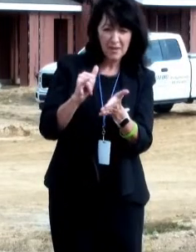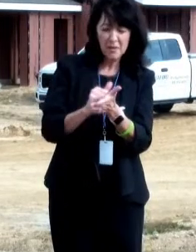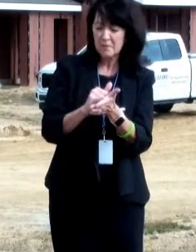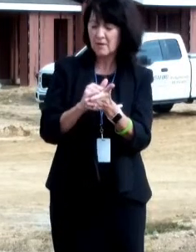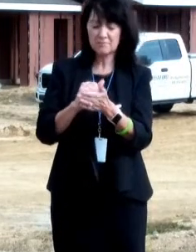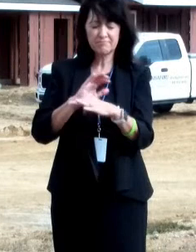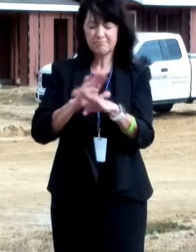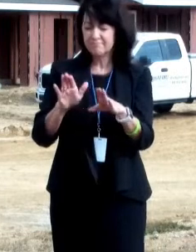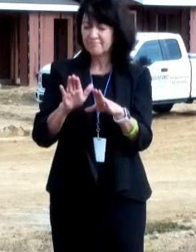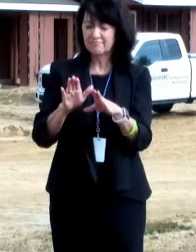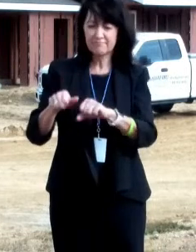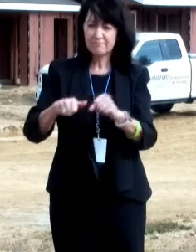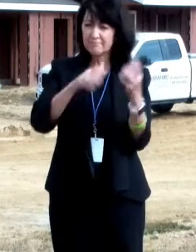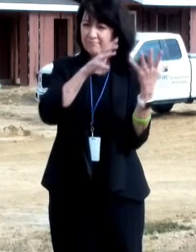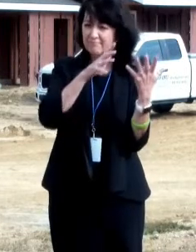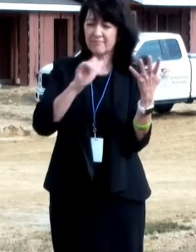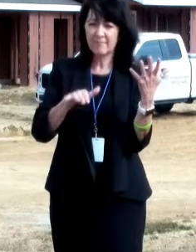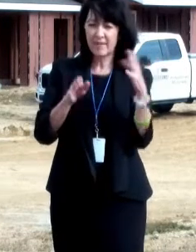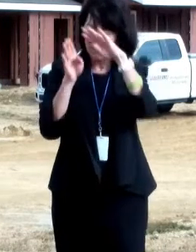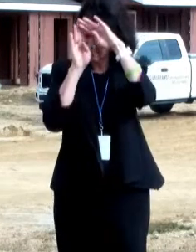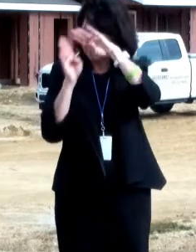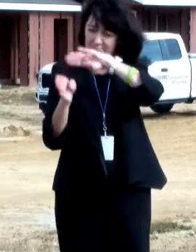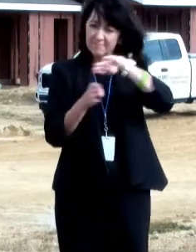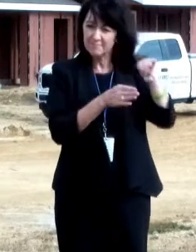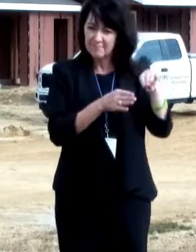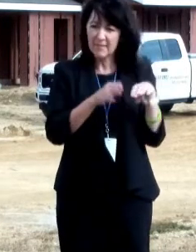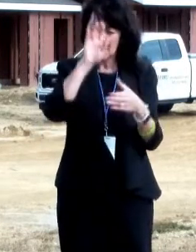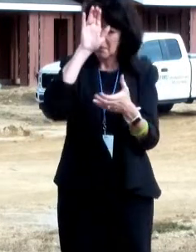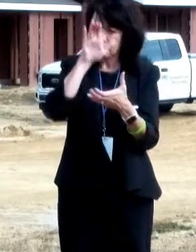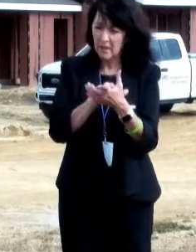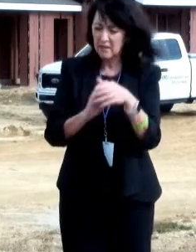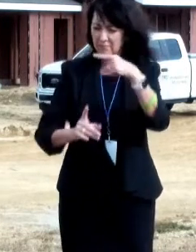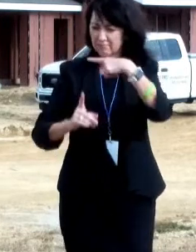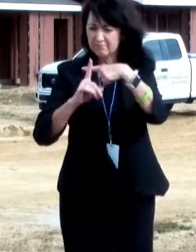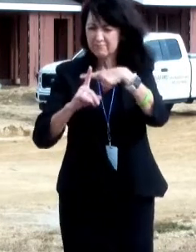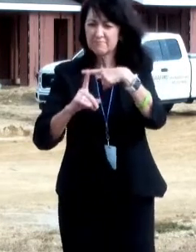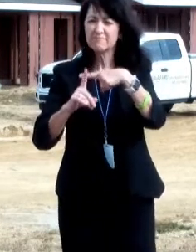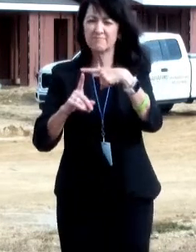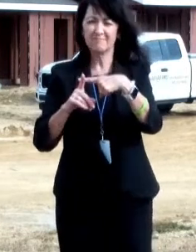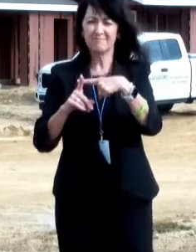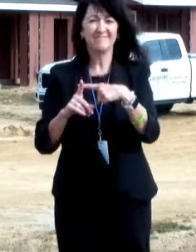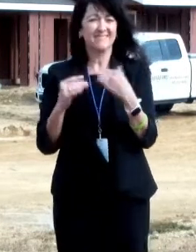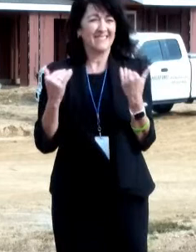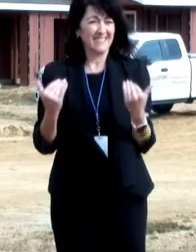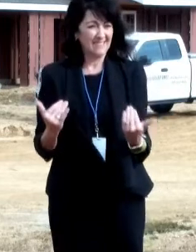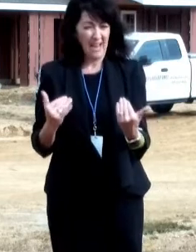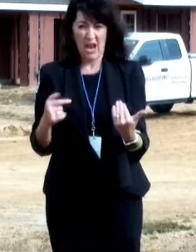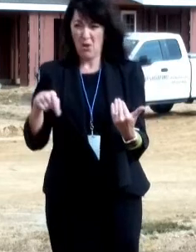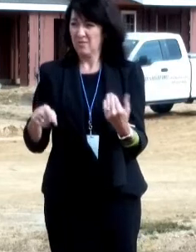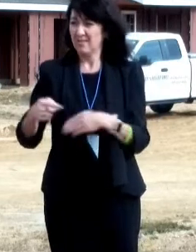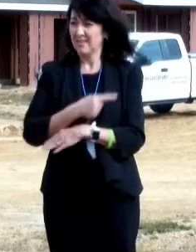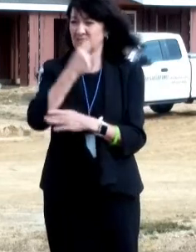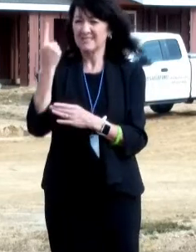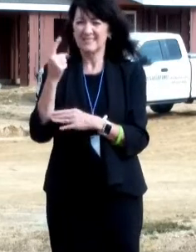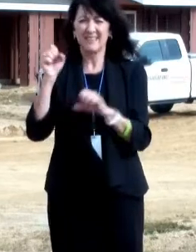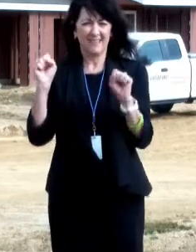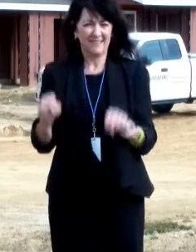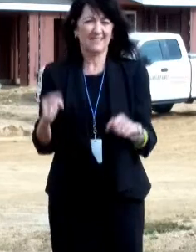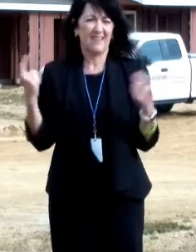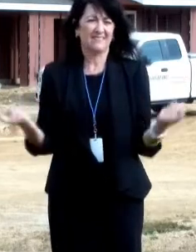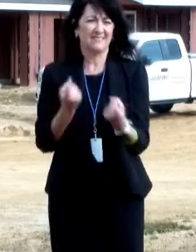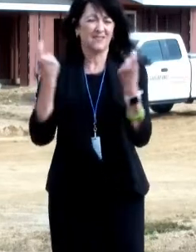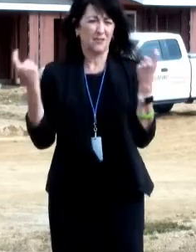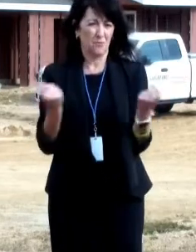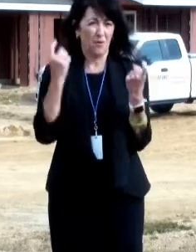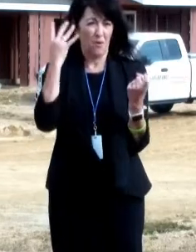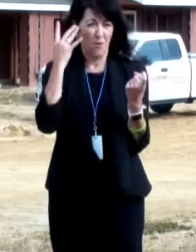ahead of schedule. This is a day to celebrate. This is a day to celebrate. Happy to be here to celebrate with all of you. Congratulations to everybody. Mayor, great to be with you, my